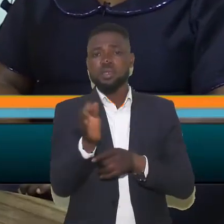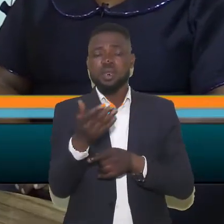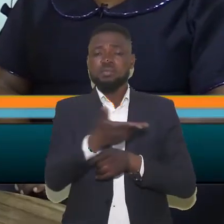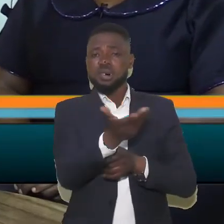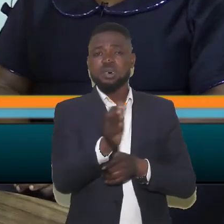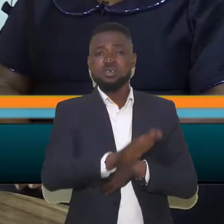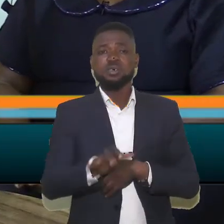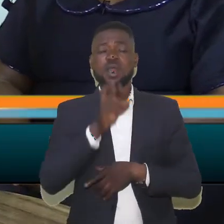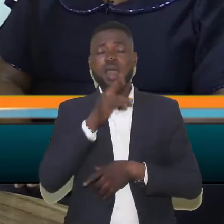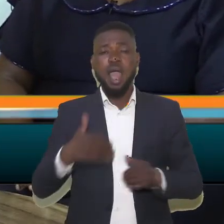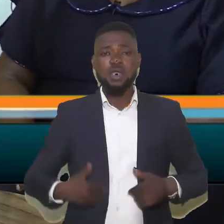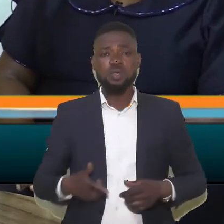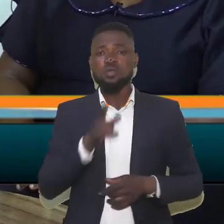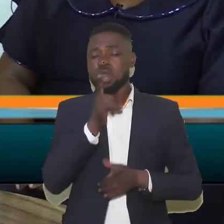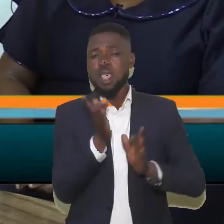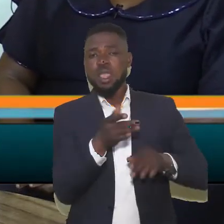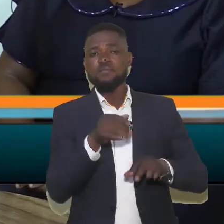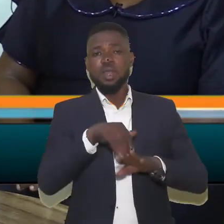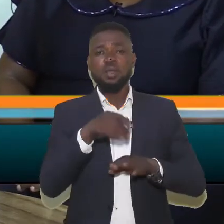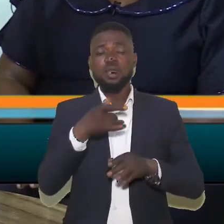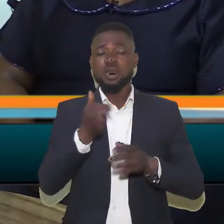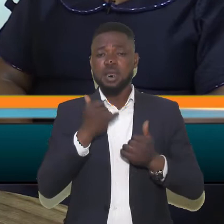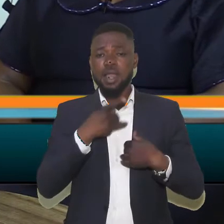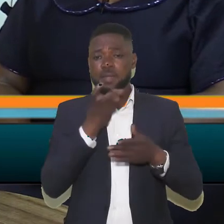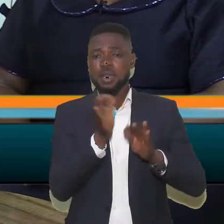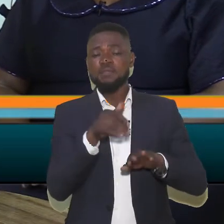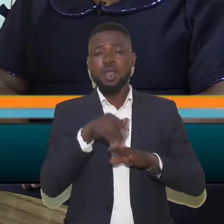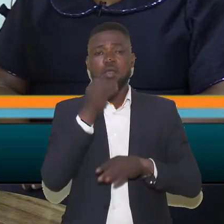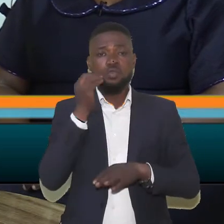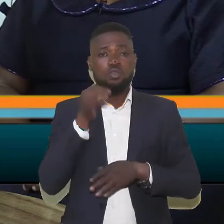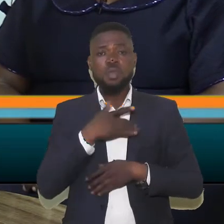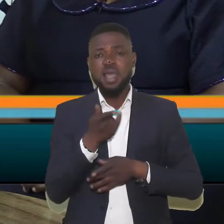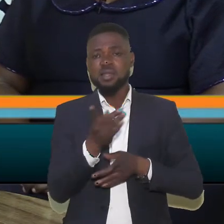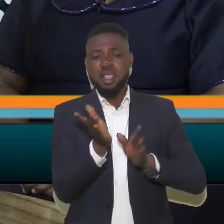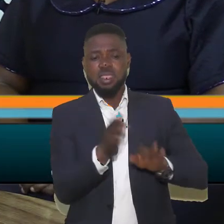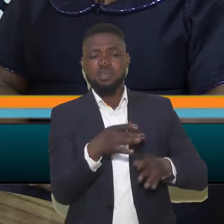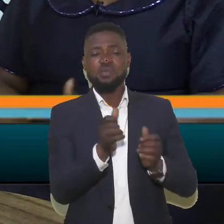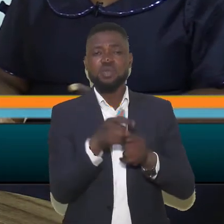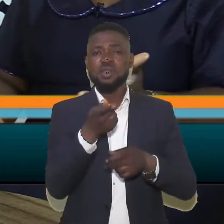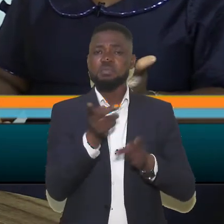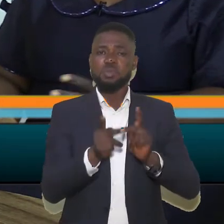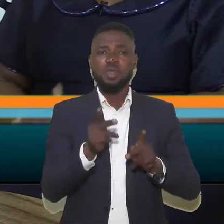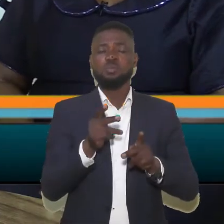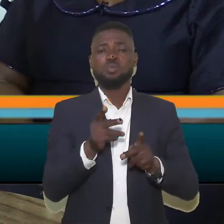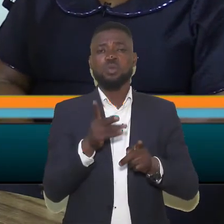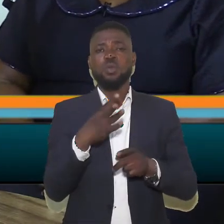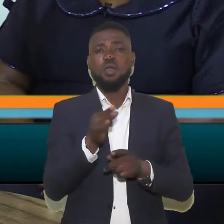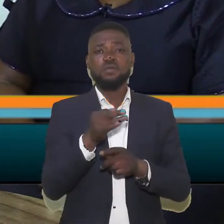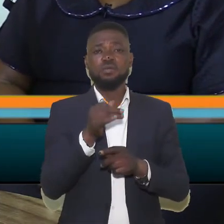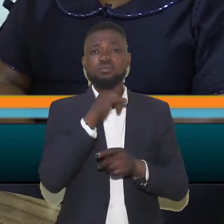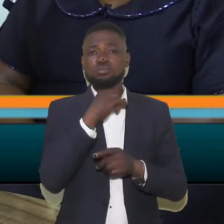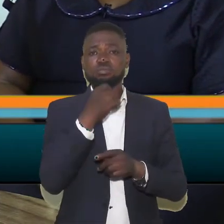children are young and they are being left at home. They are being left to the vagaries of possible